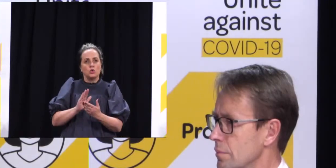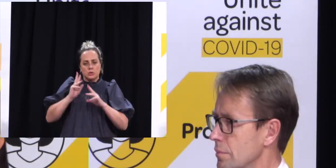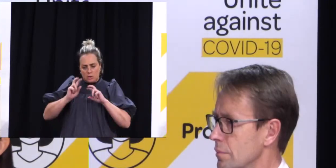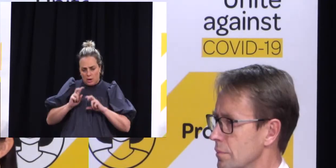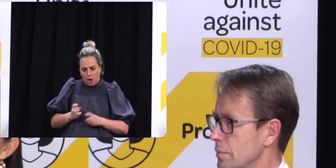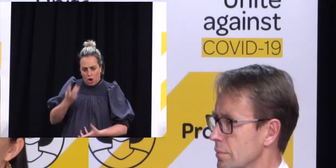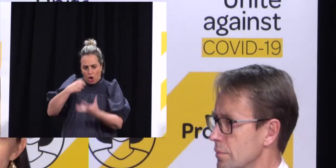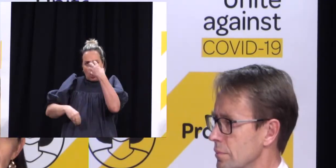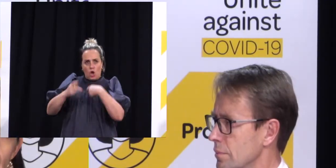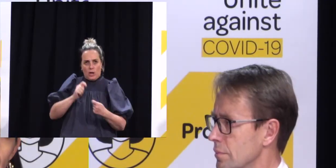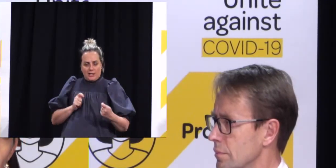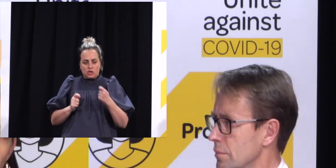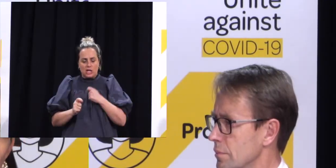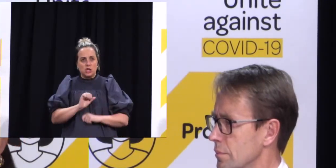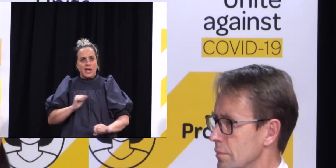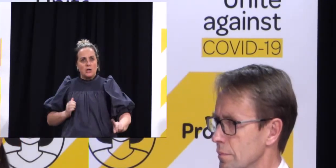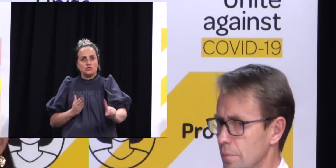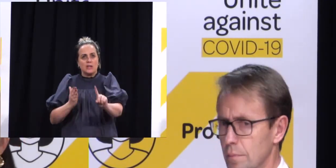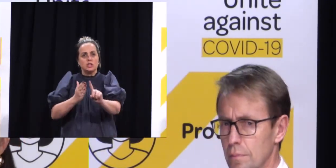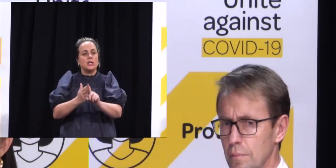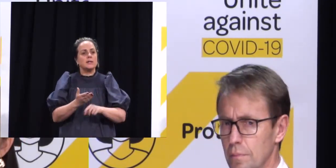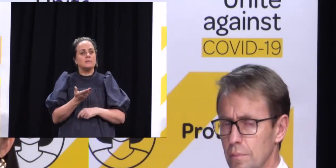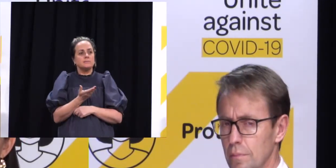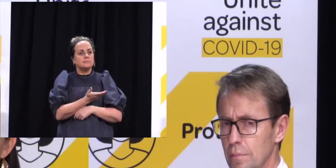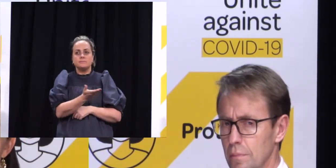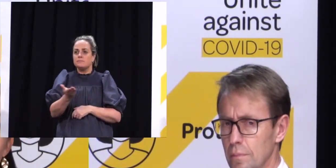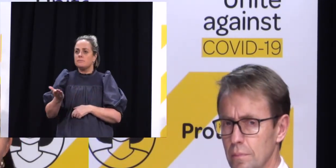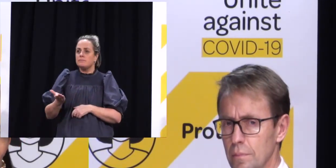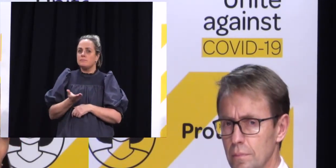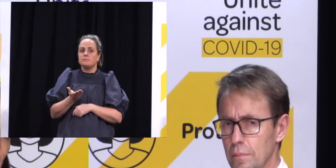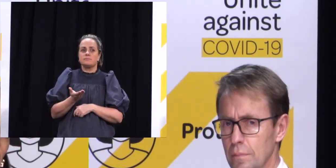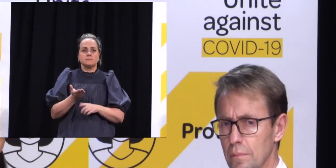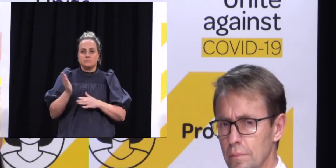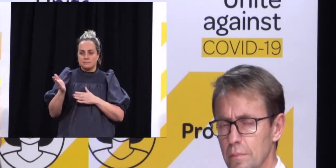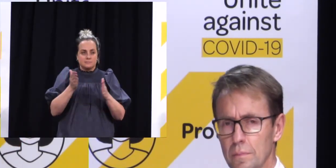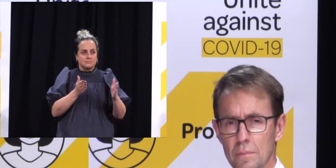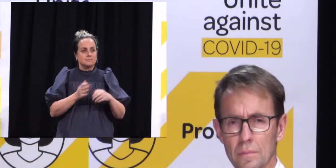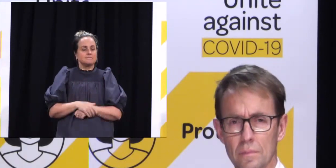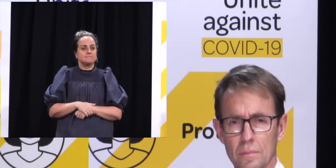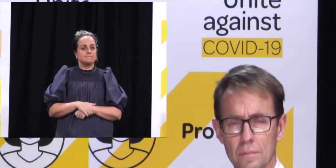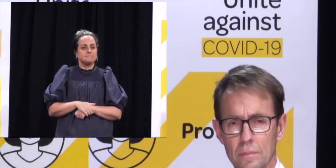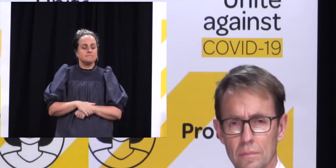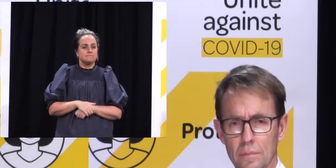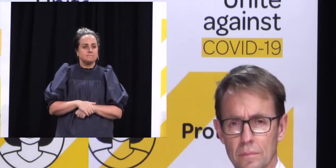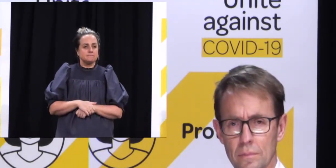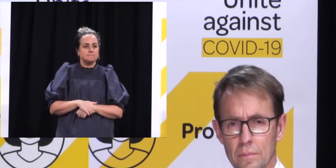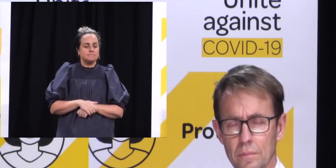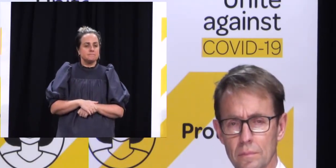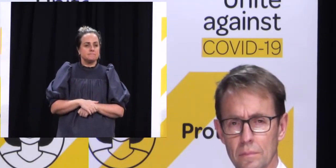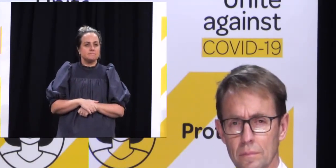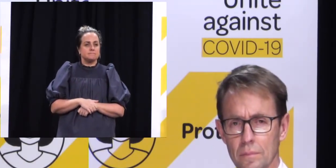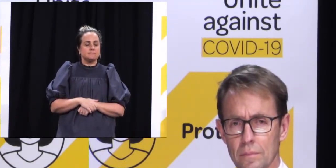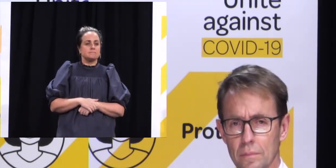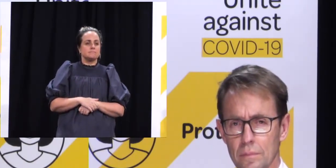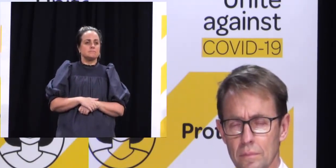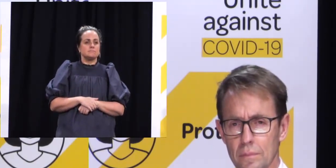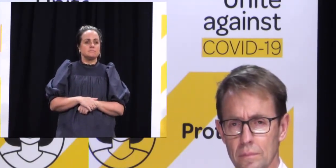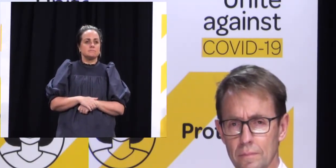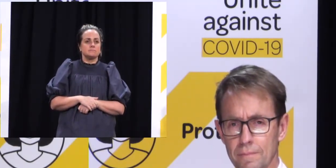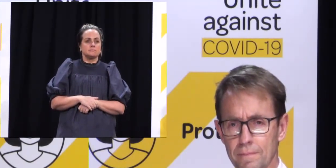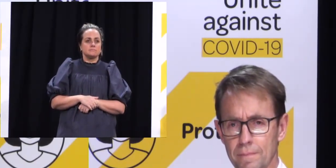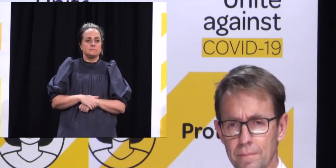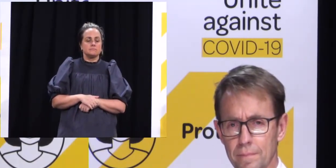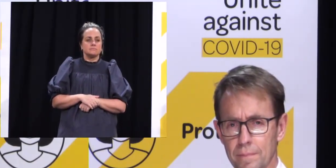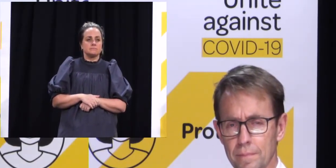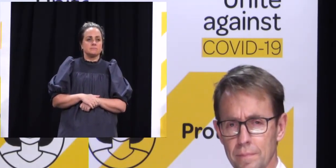constantly adapting. Dr. Bloomfield, I'll come back to you, and then Thomas, I'll come to you. Thank you. The ECLAIR